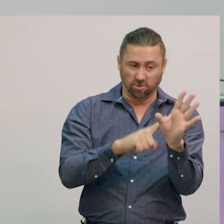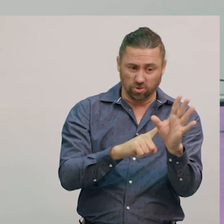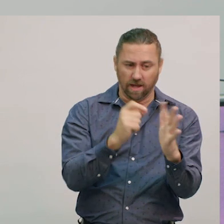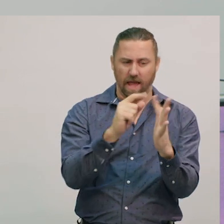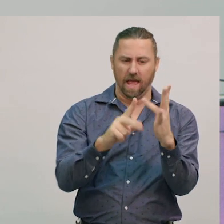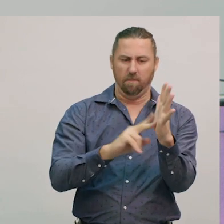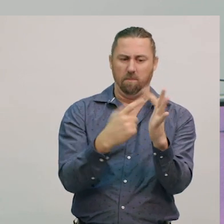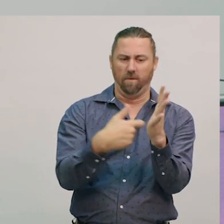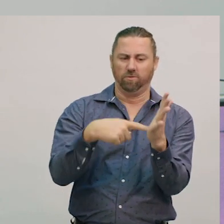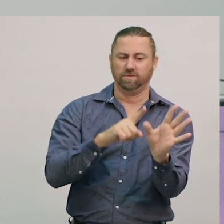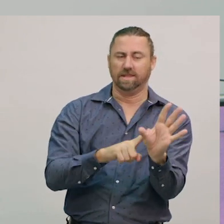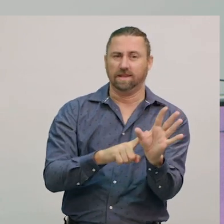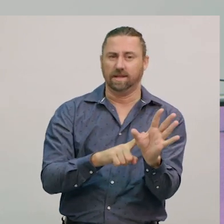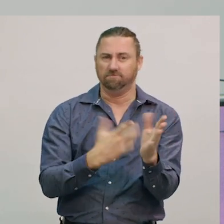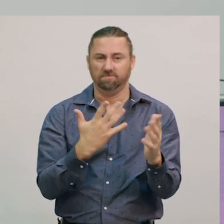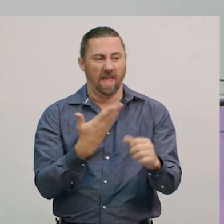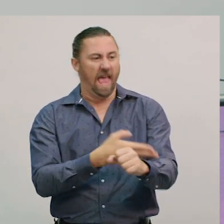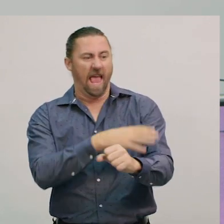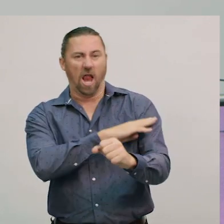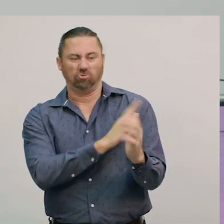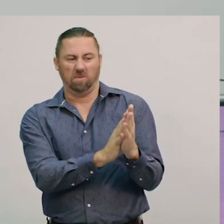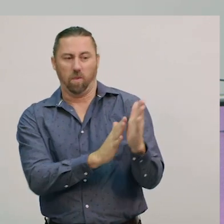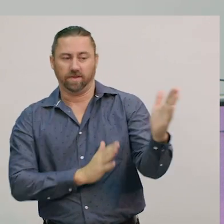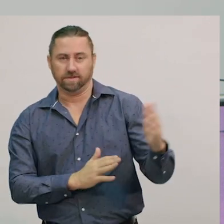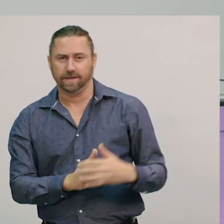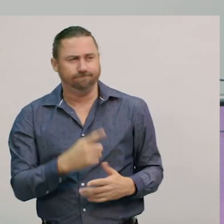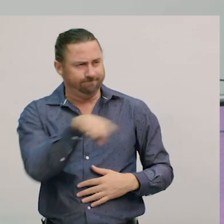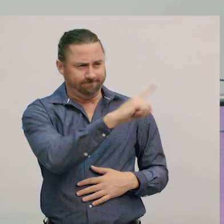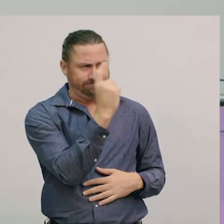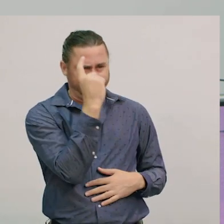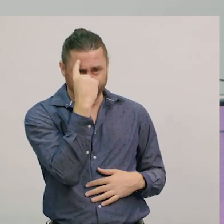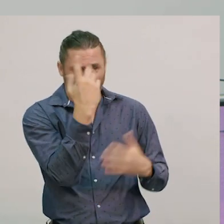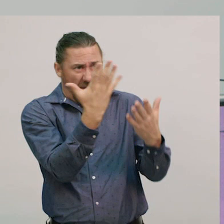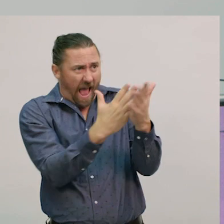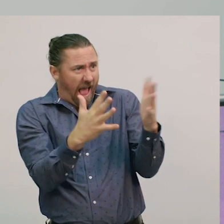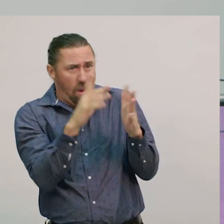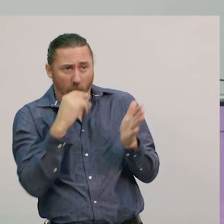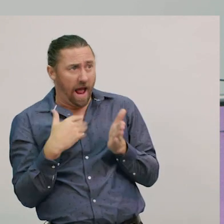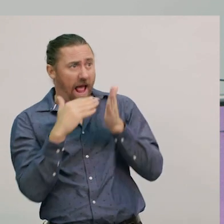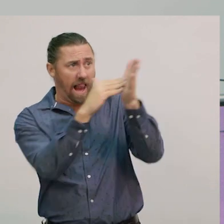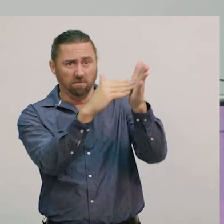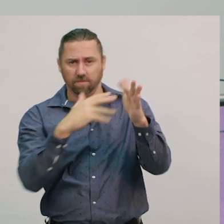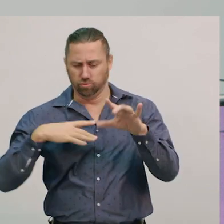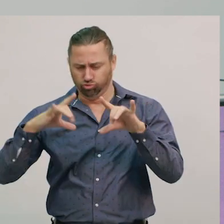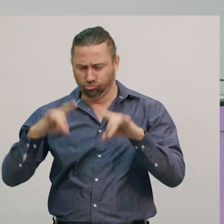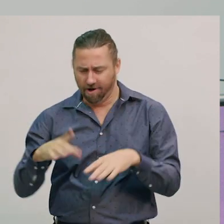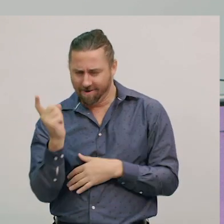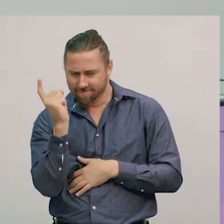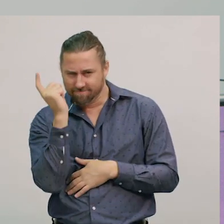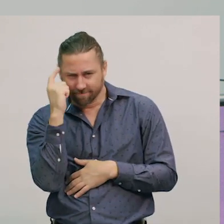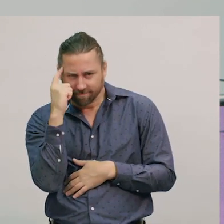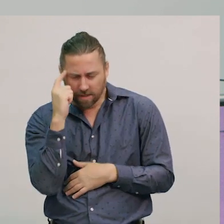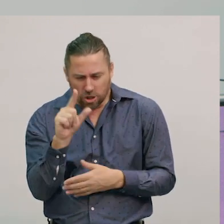get their electricity from? Australians are coming up with innovative, cost-effective ways of using renewable